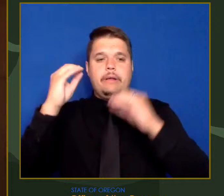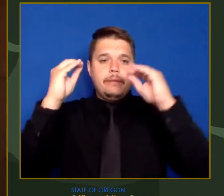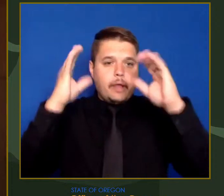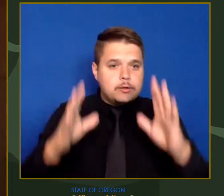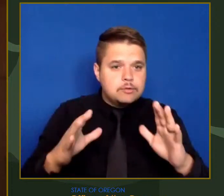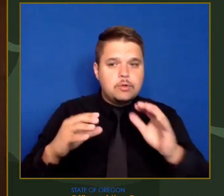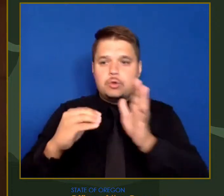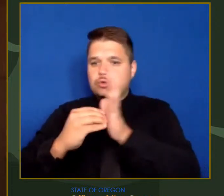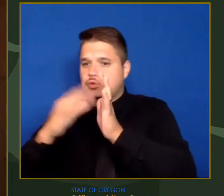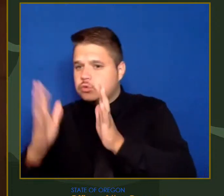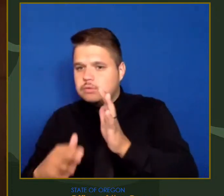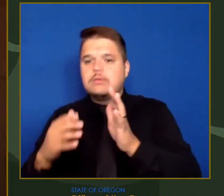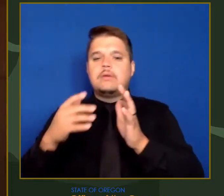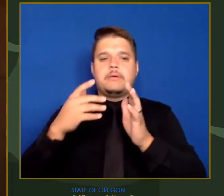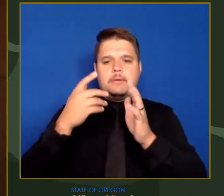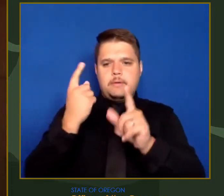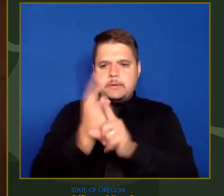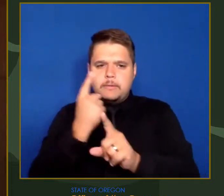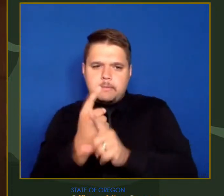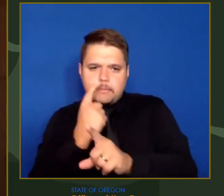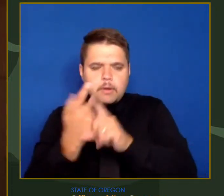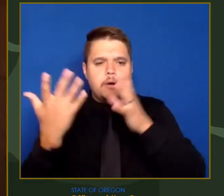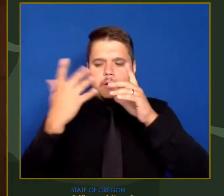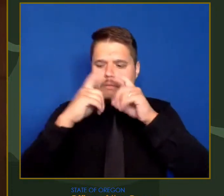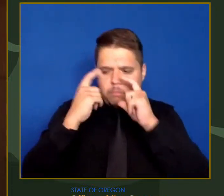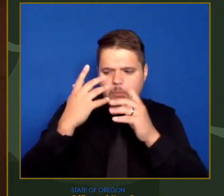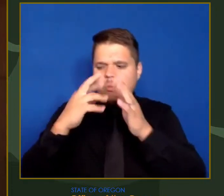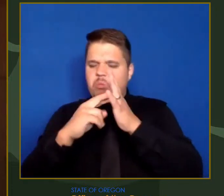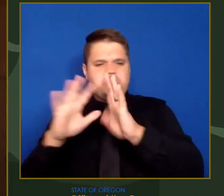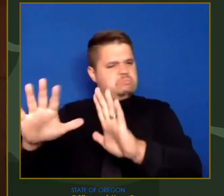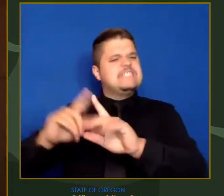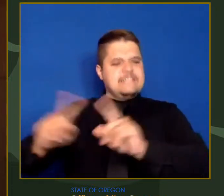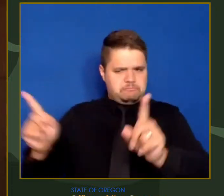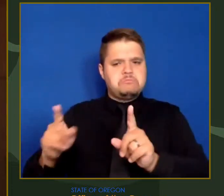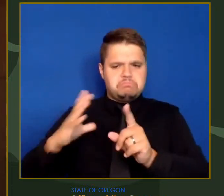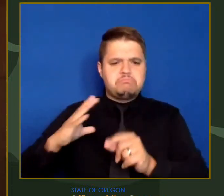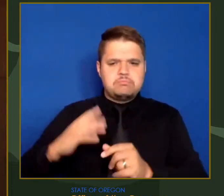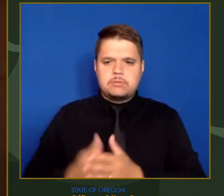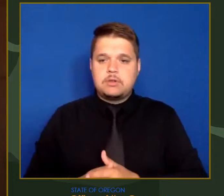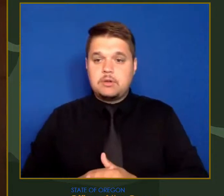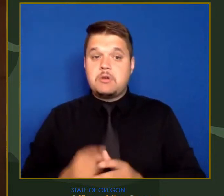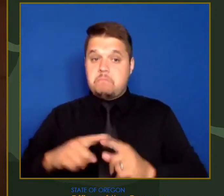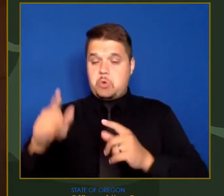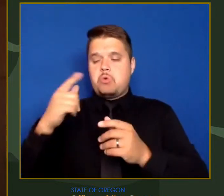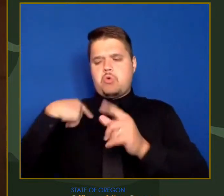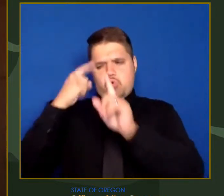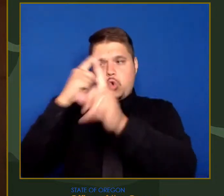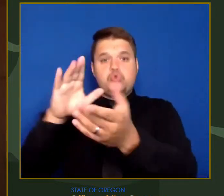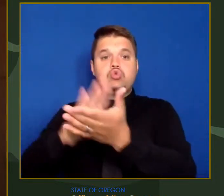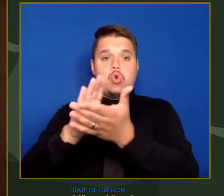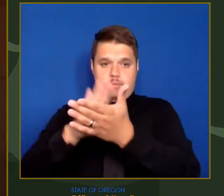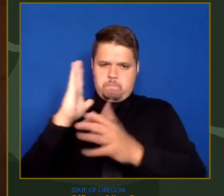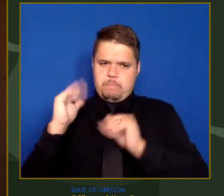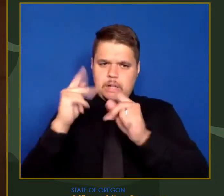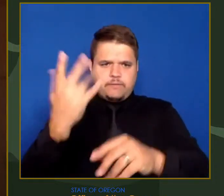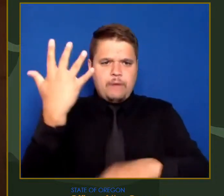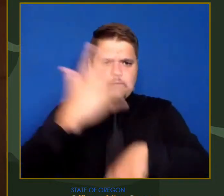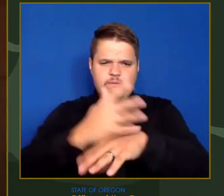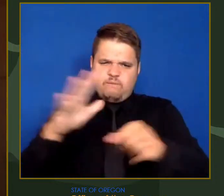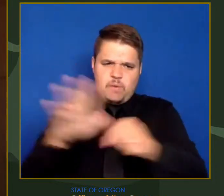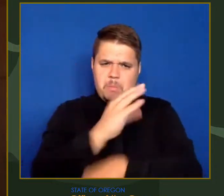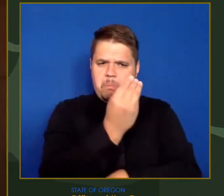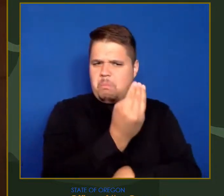in the fall. At the state level, we will be shifting our focus from an emergency response